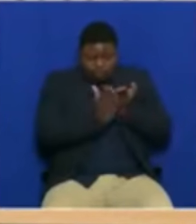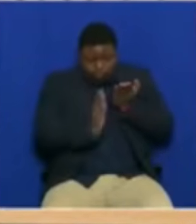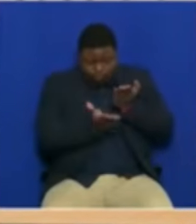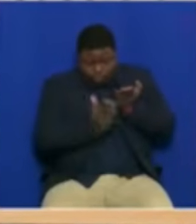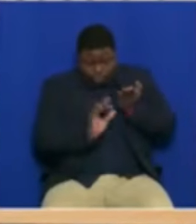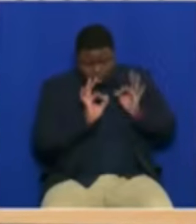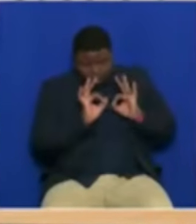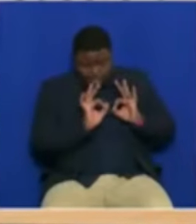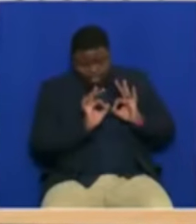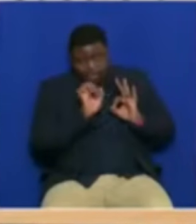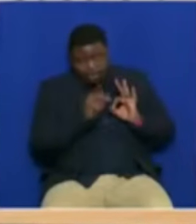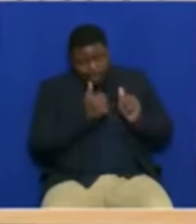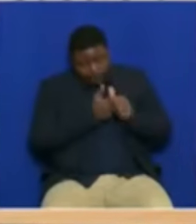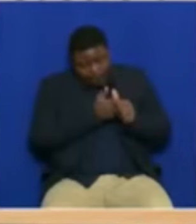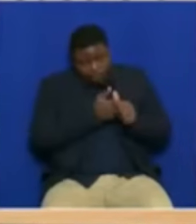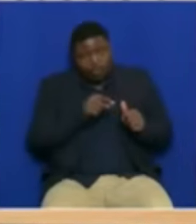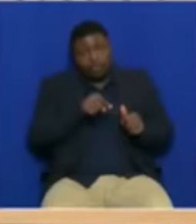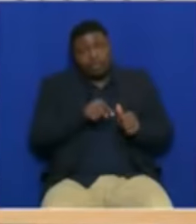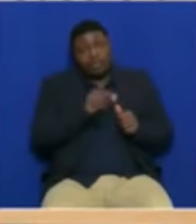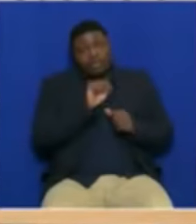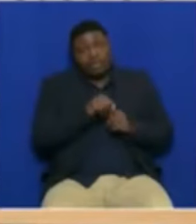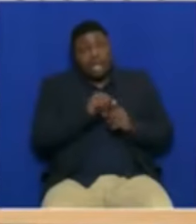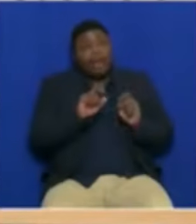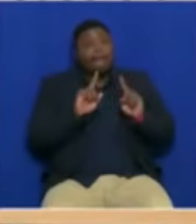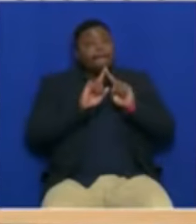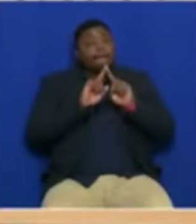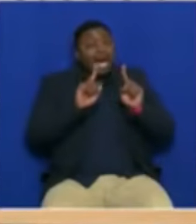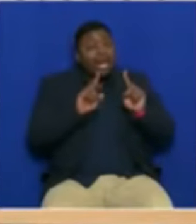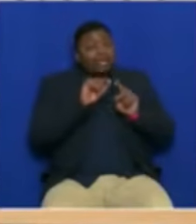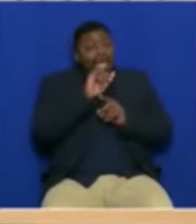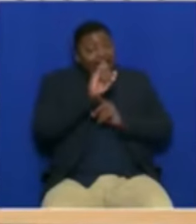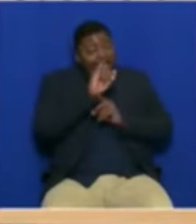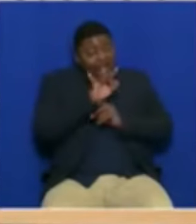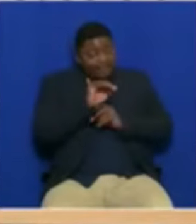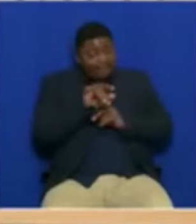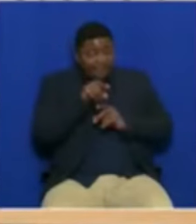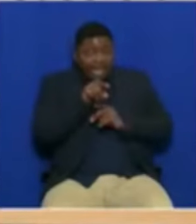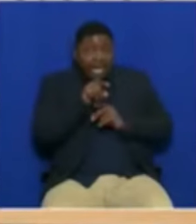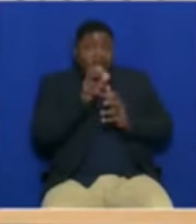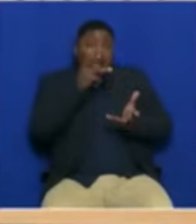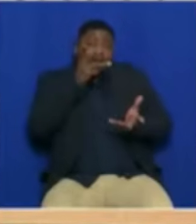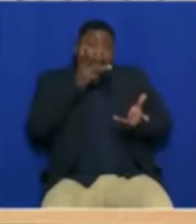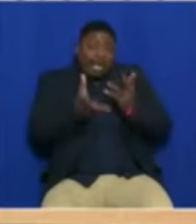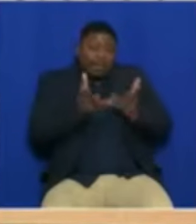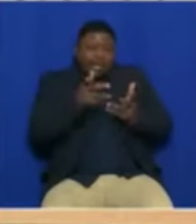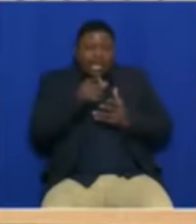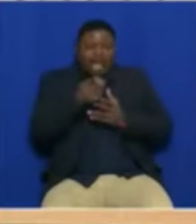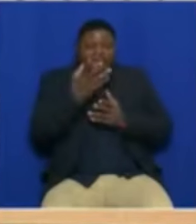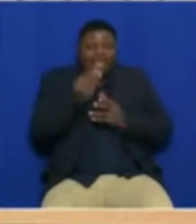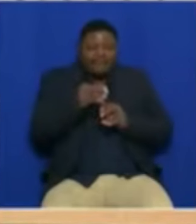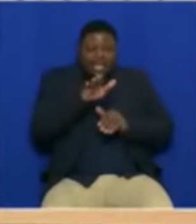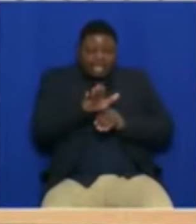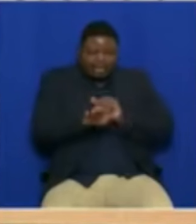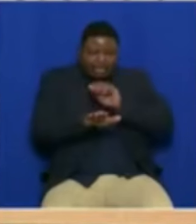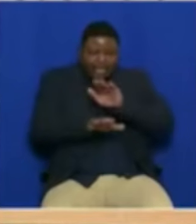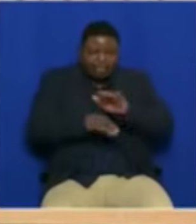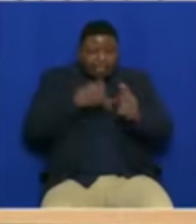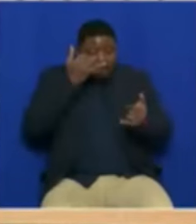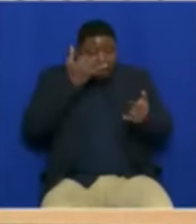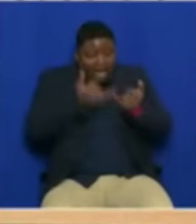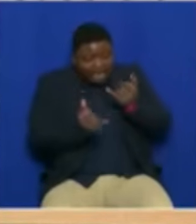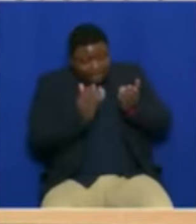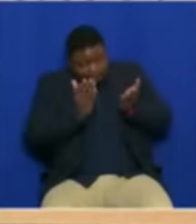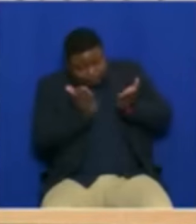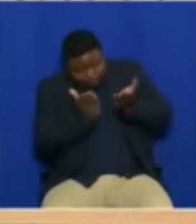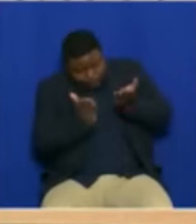anywhere in that chronology or timeline, there is a step I miss because I didn't have a particular document, but